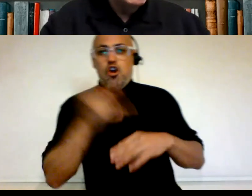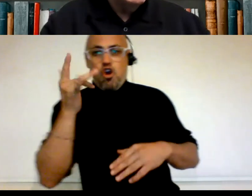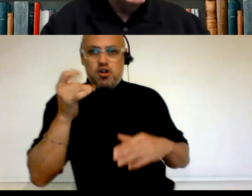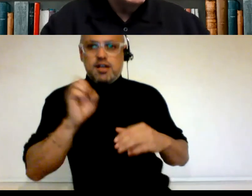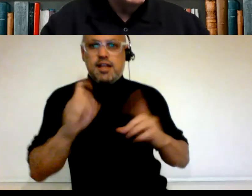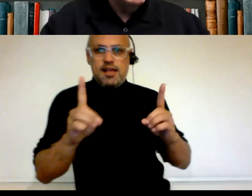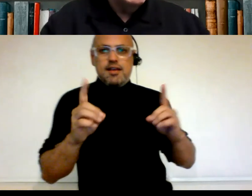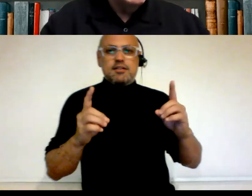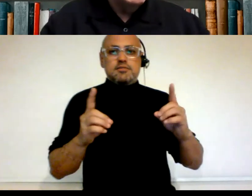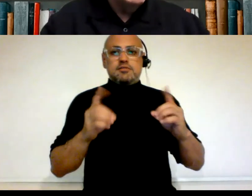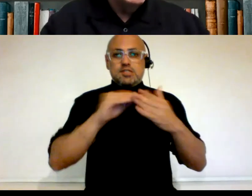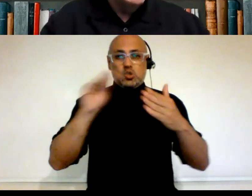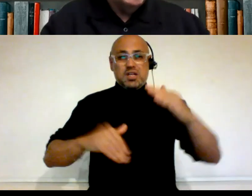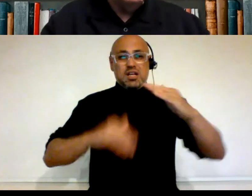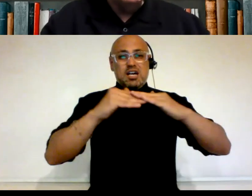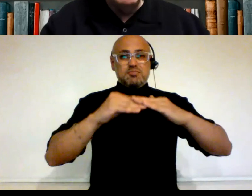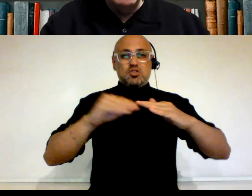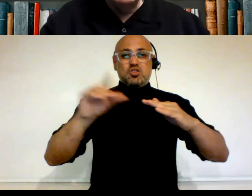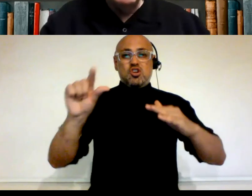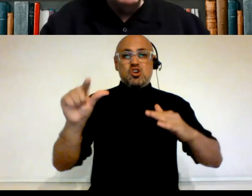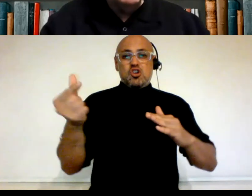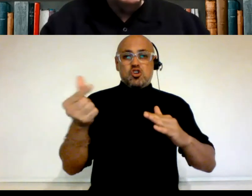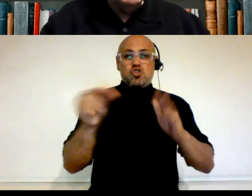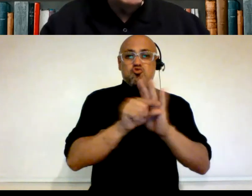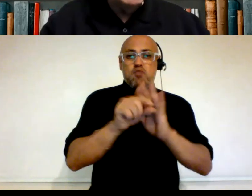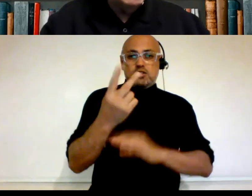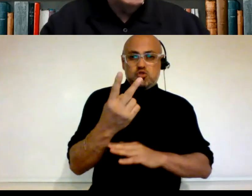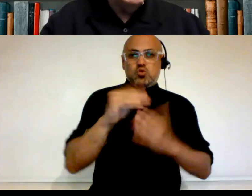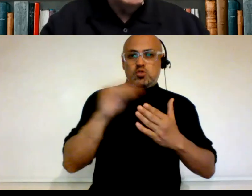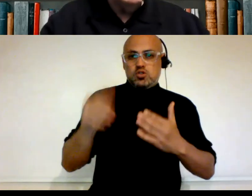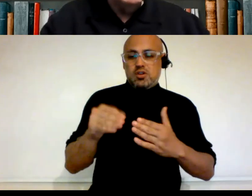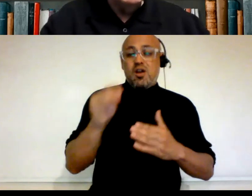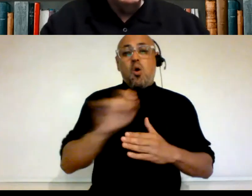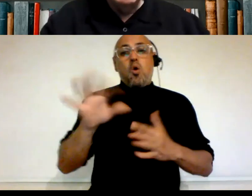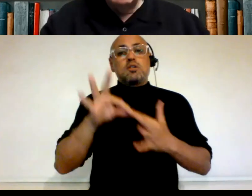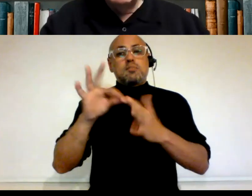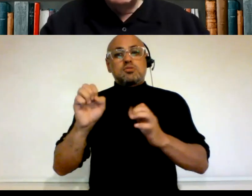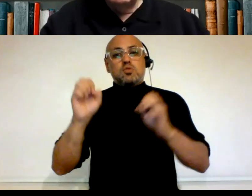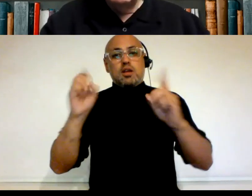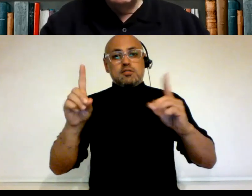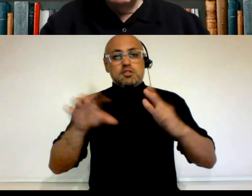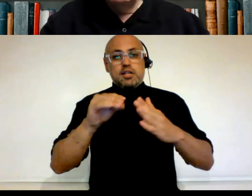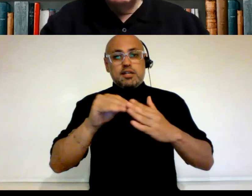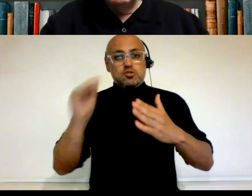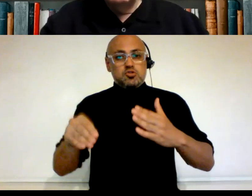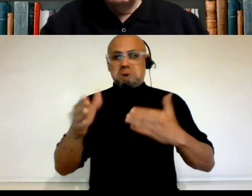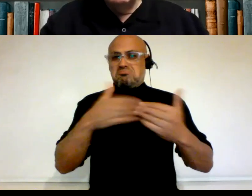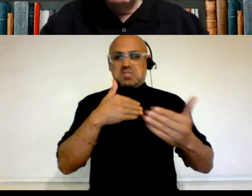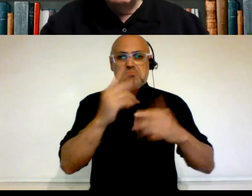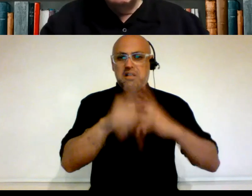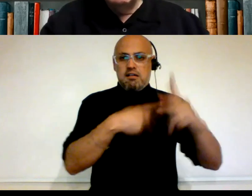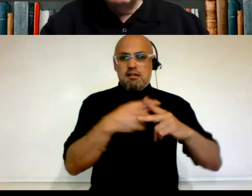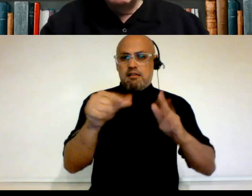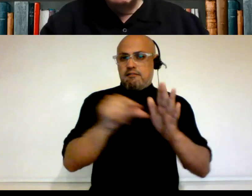of elementary student, and all of our special education student, regardless of the type of the grades